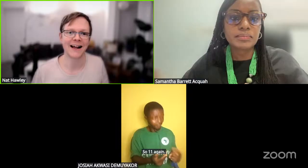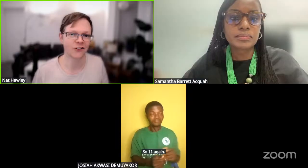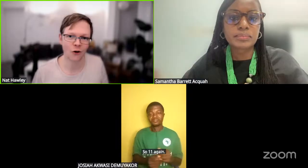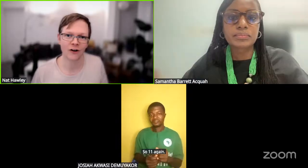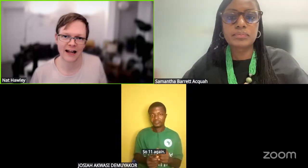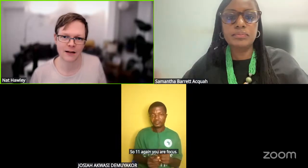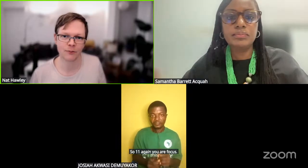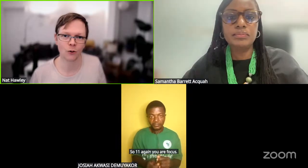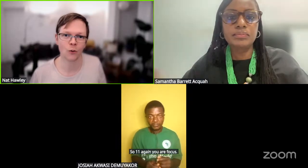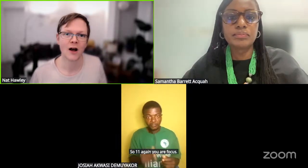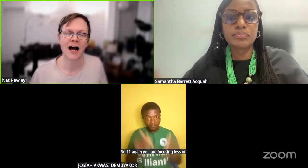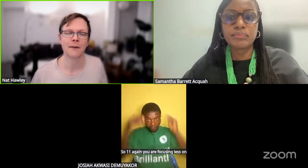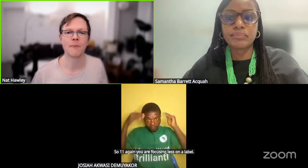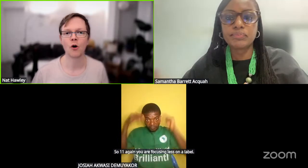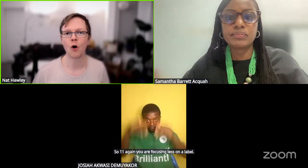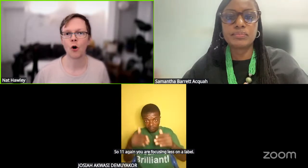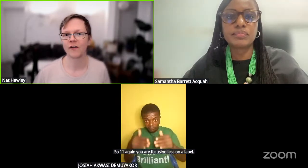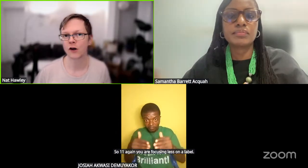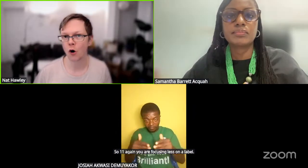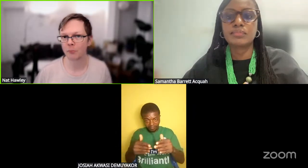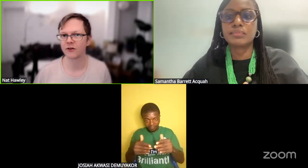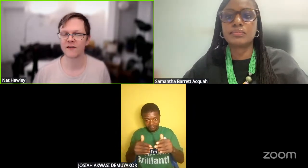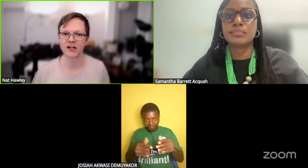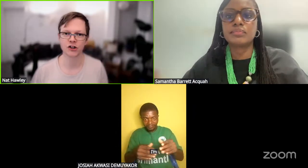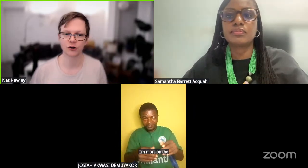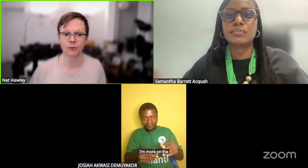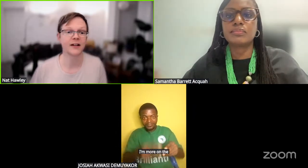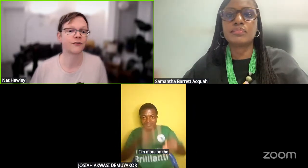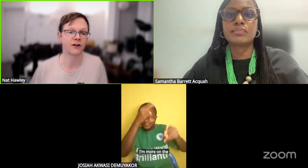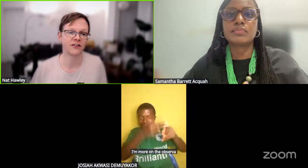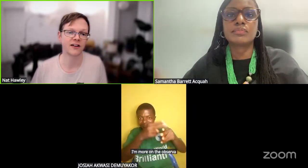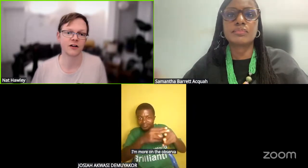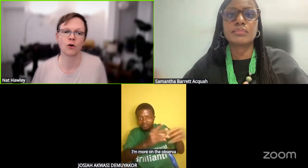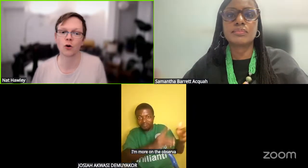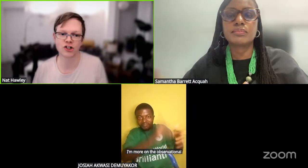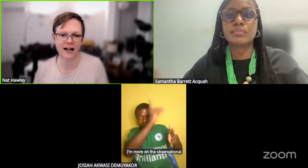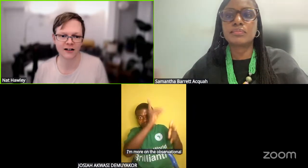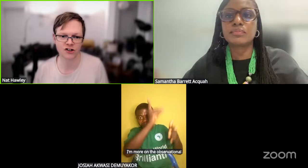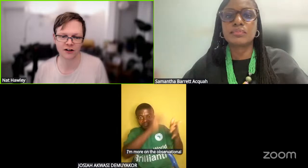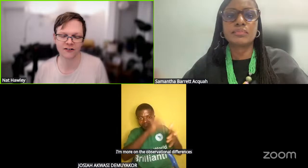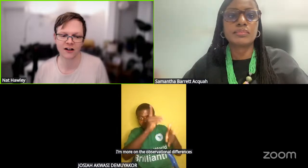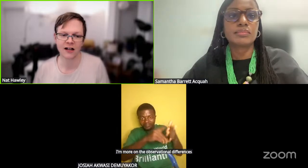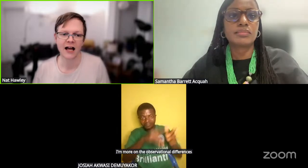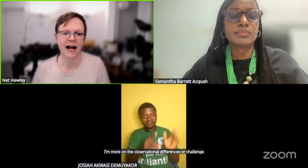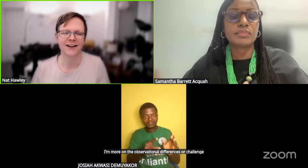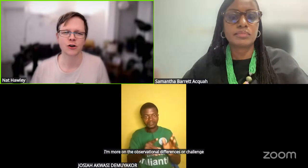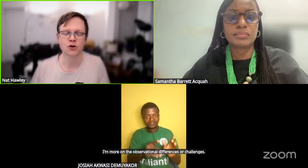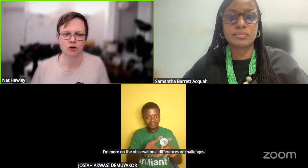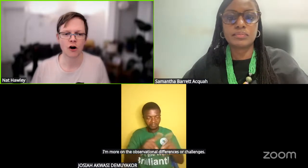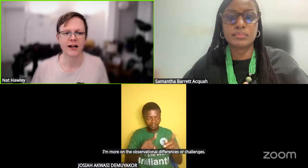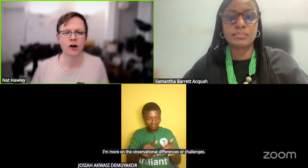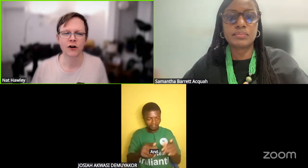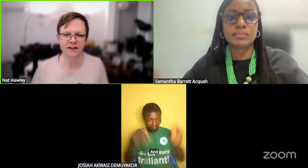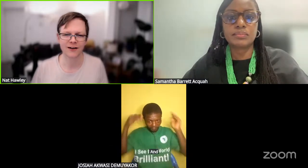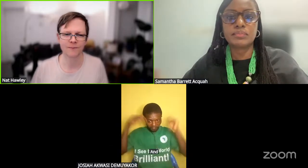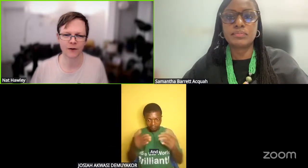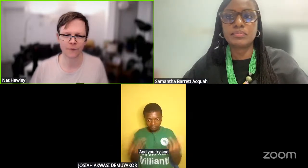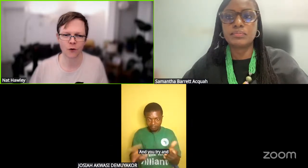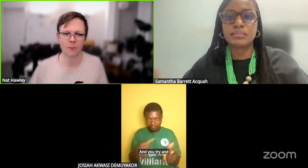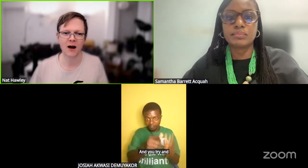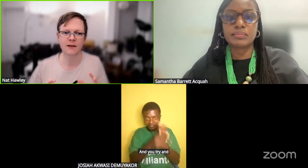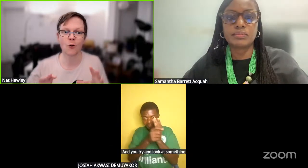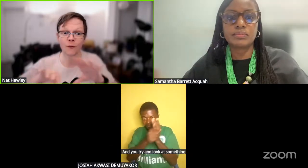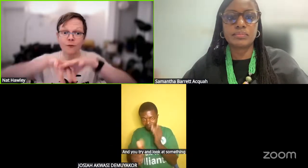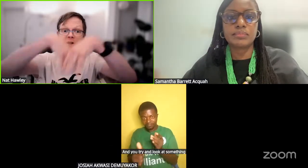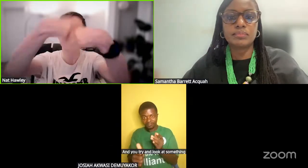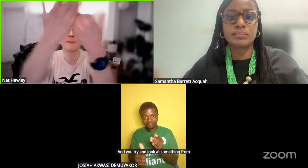focusing less on a label and more on the observational differences or challenges. And you try and look at something